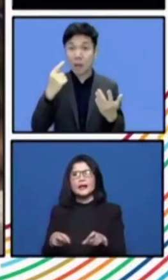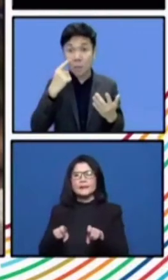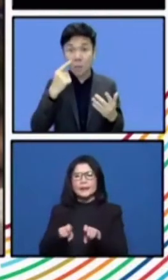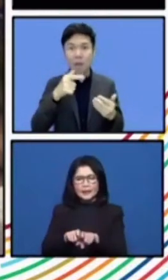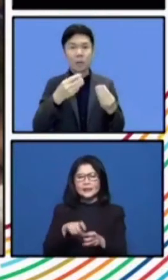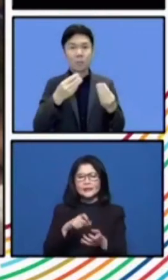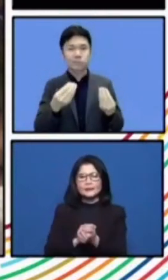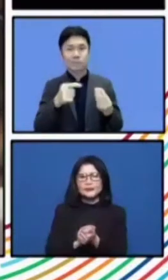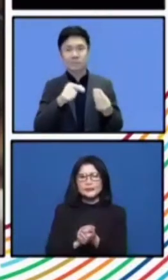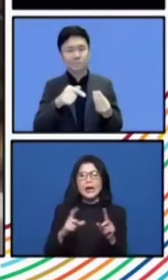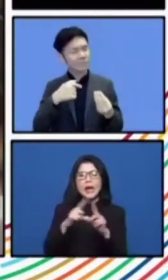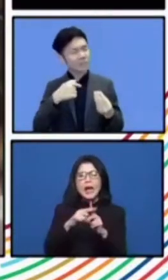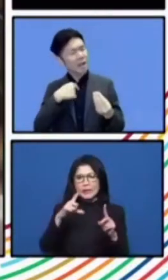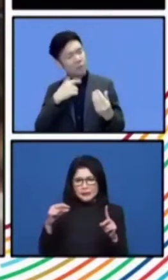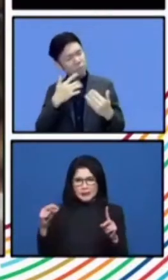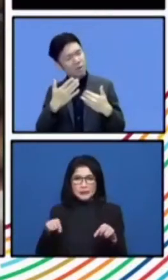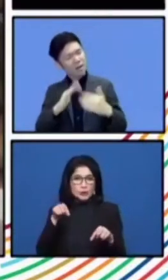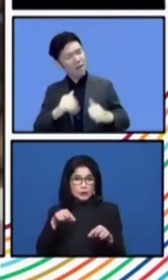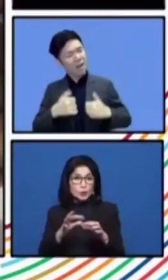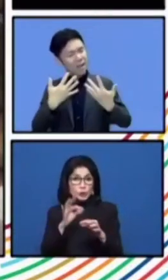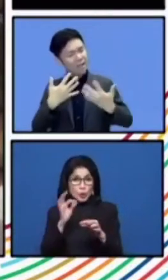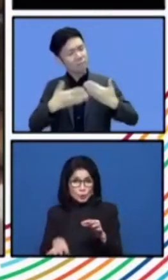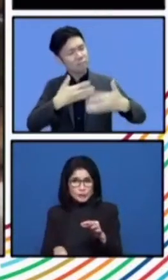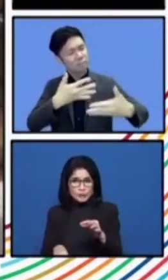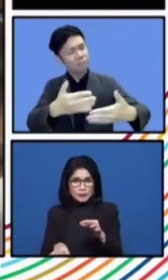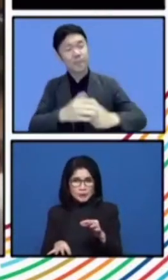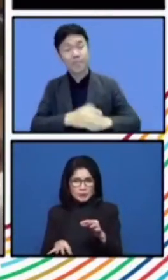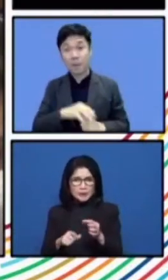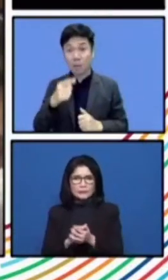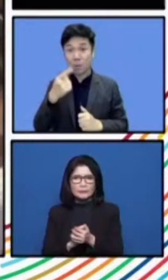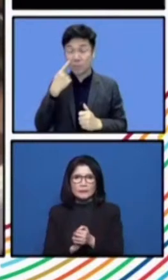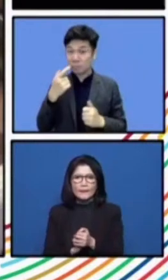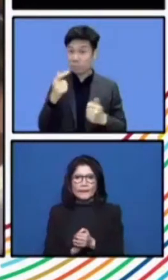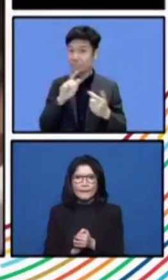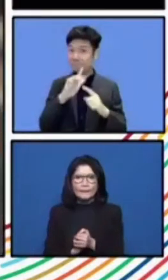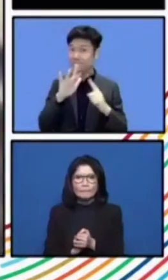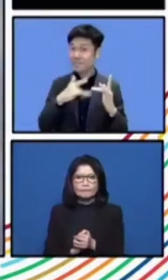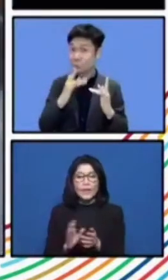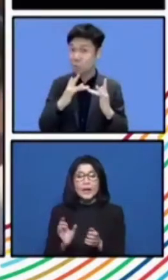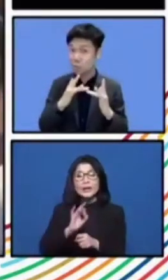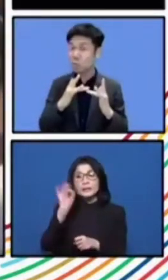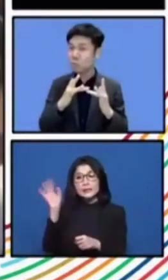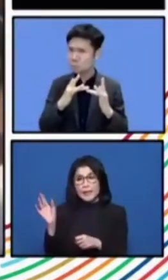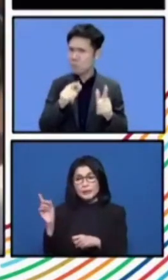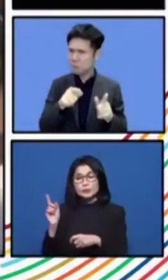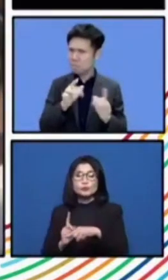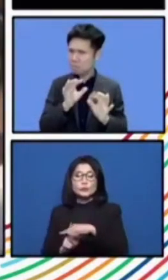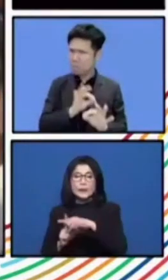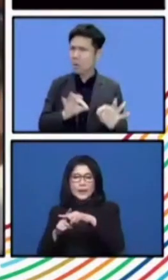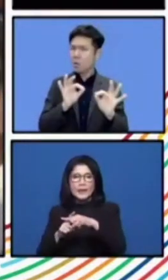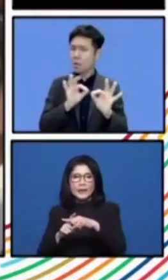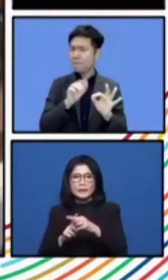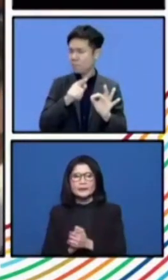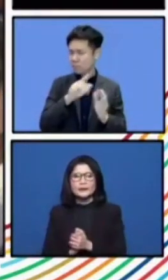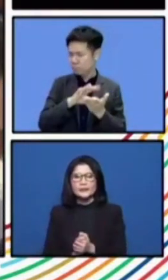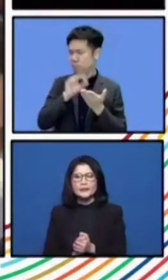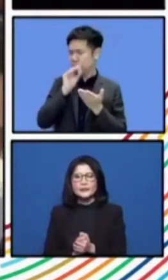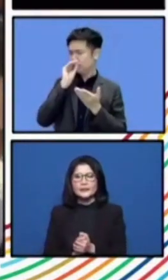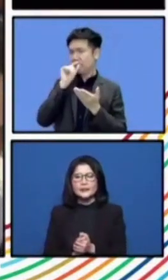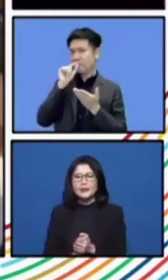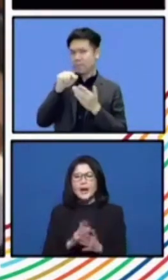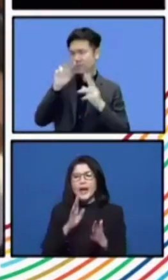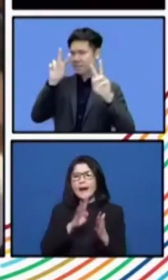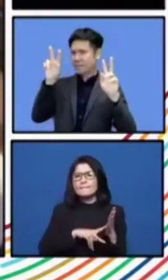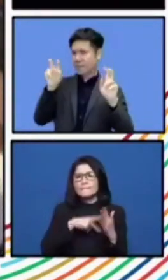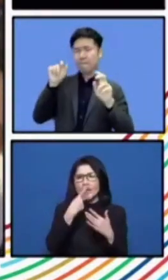areas in education a digital learning platform known as the digital education learning initiative Malaysia was